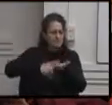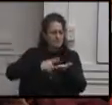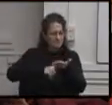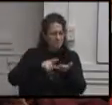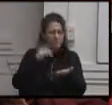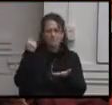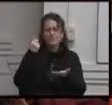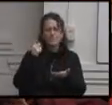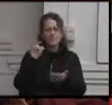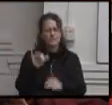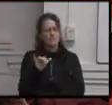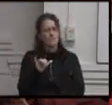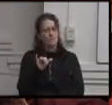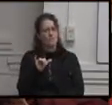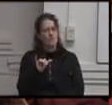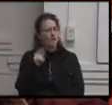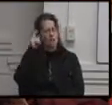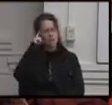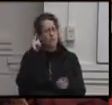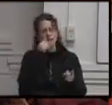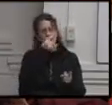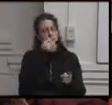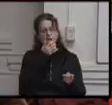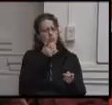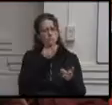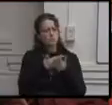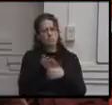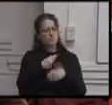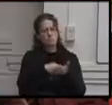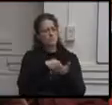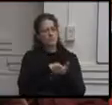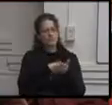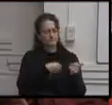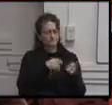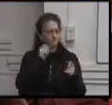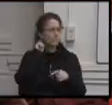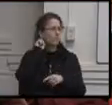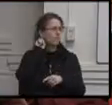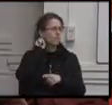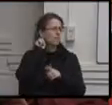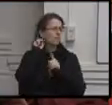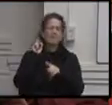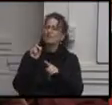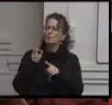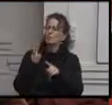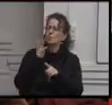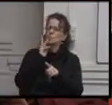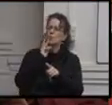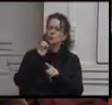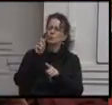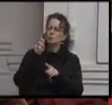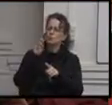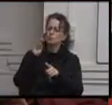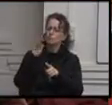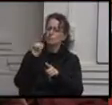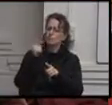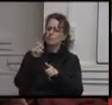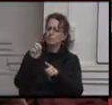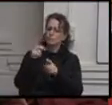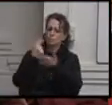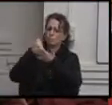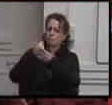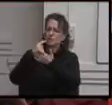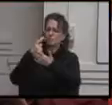me as penny wise and pound foolish, where a large building in the water and sewage treatment area